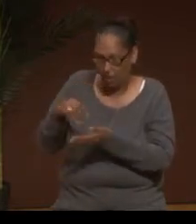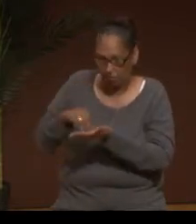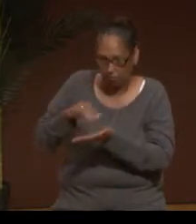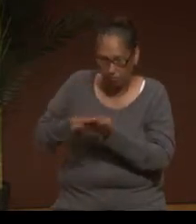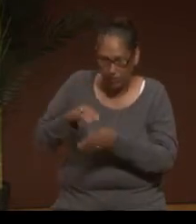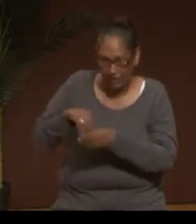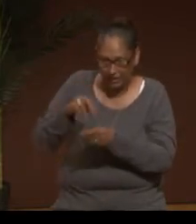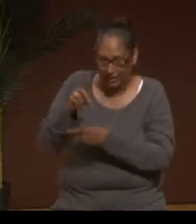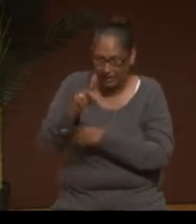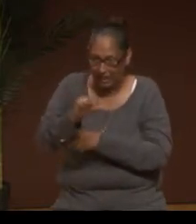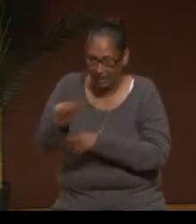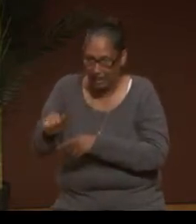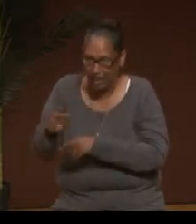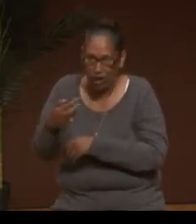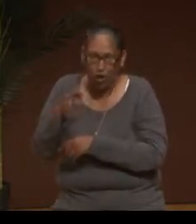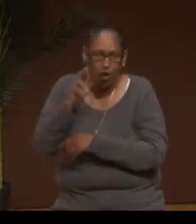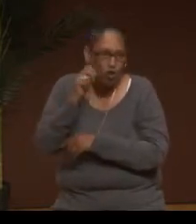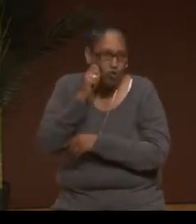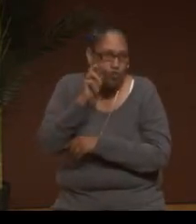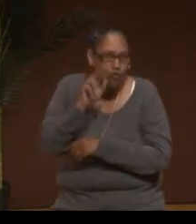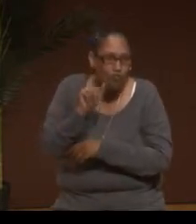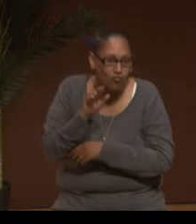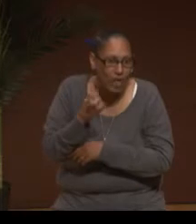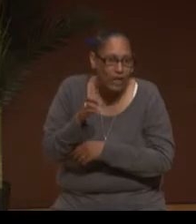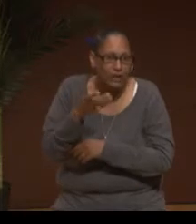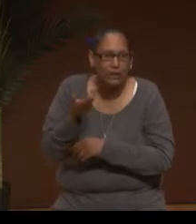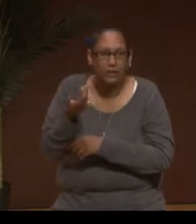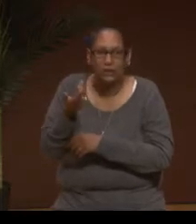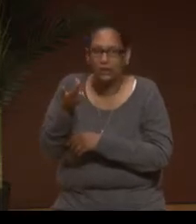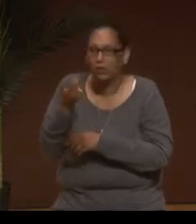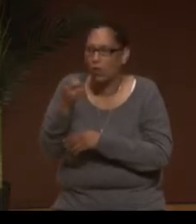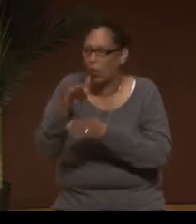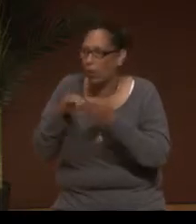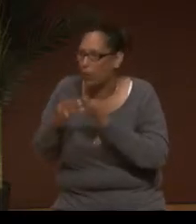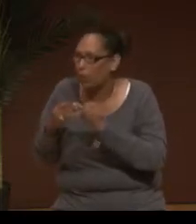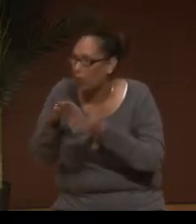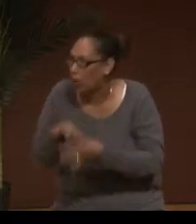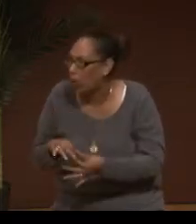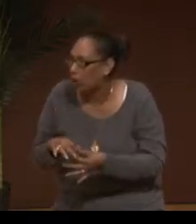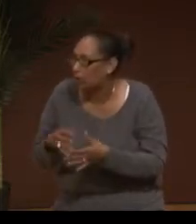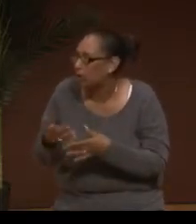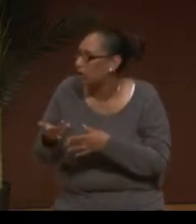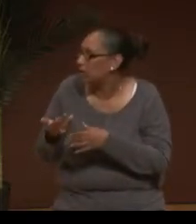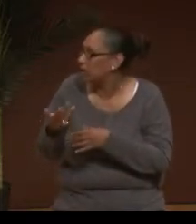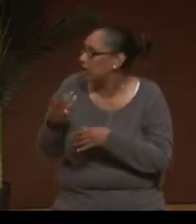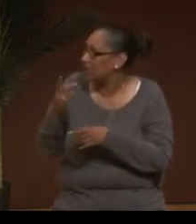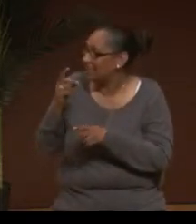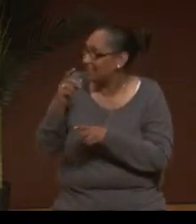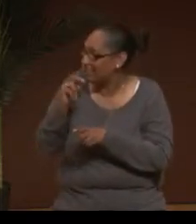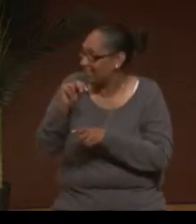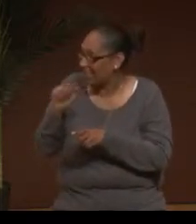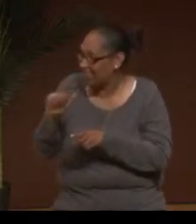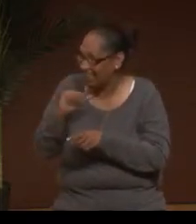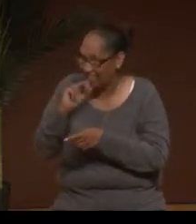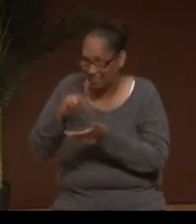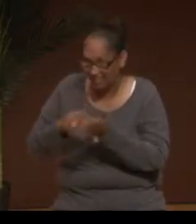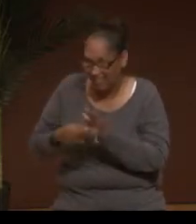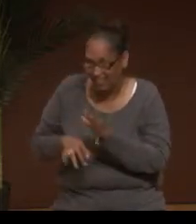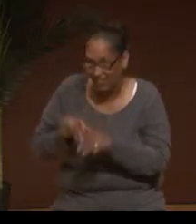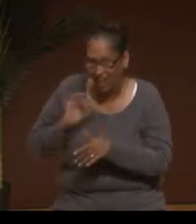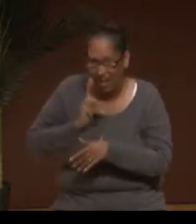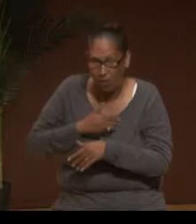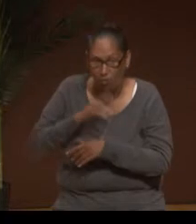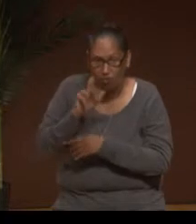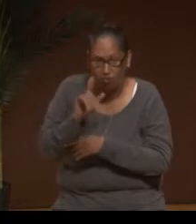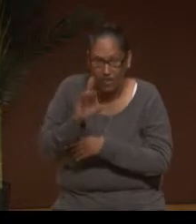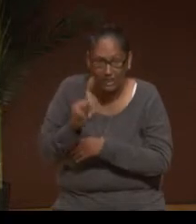neither is race or ethnicity or community belonging or indigeneity. DNA does not define our race or whether